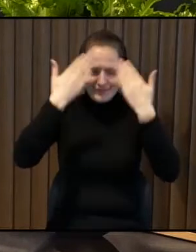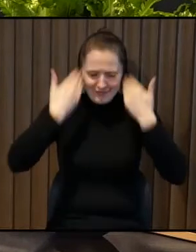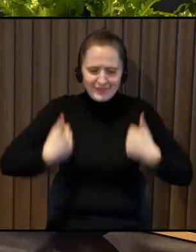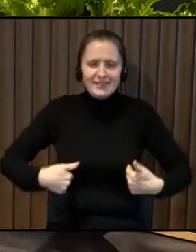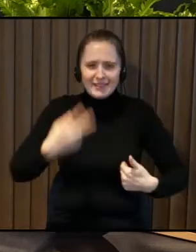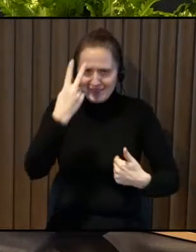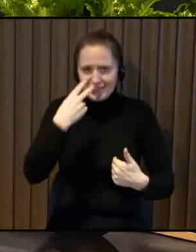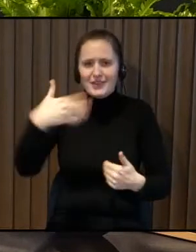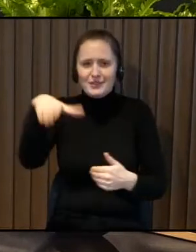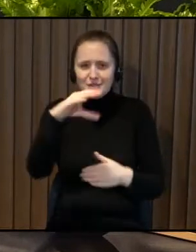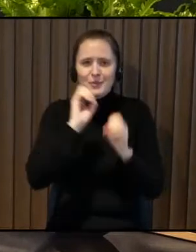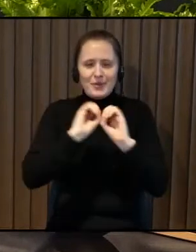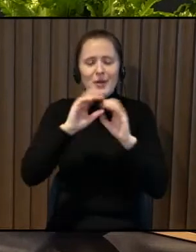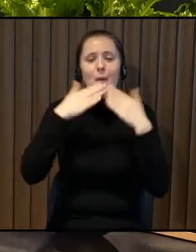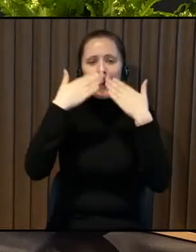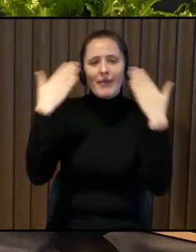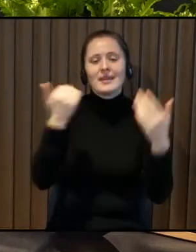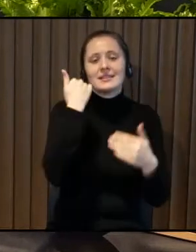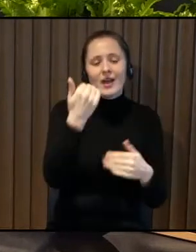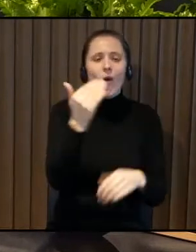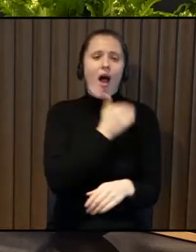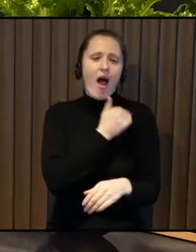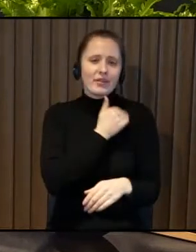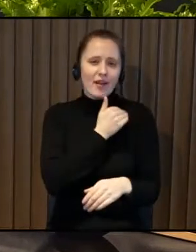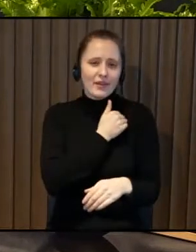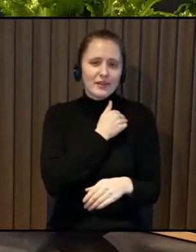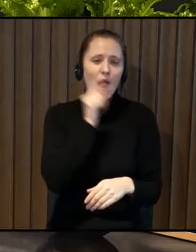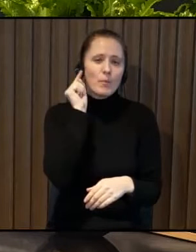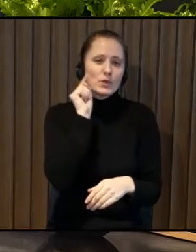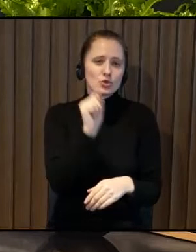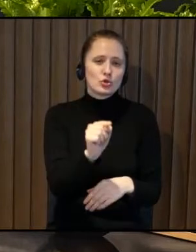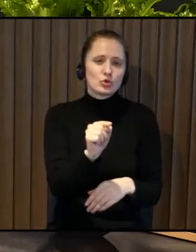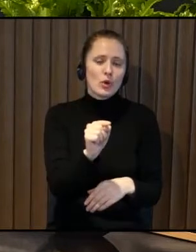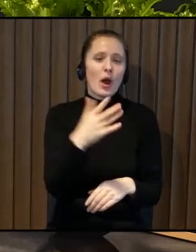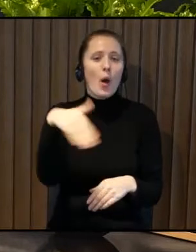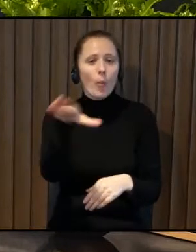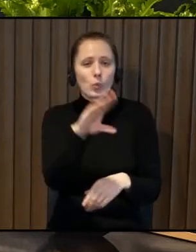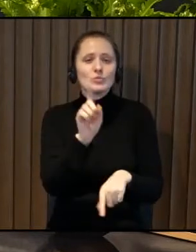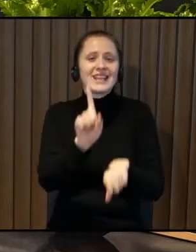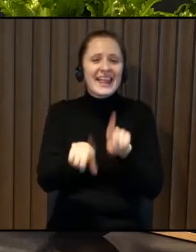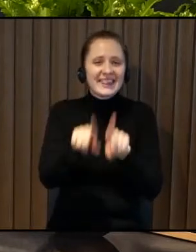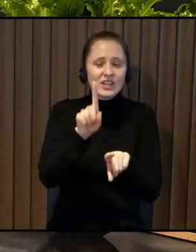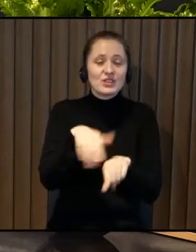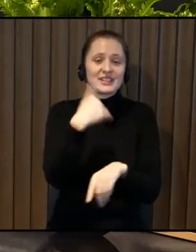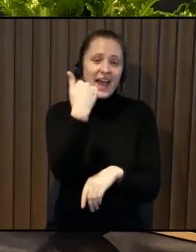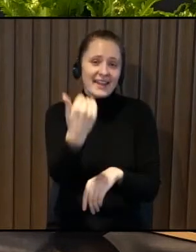we know that the exterior of a building is significant, but thank you very much,